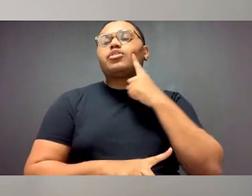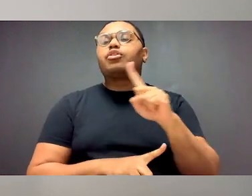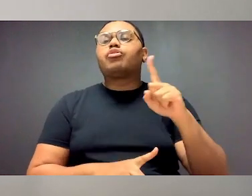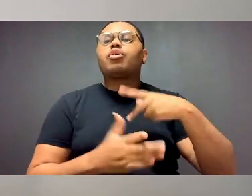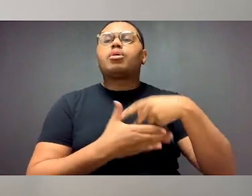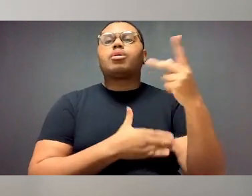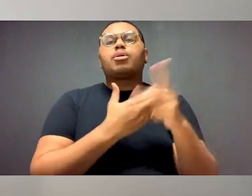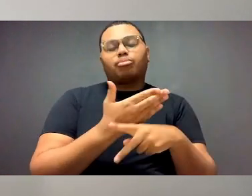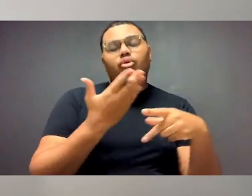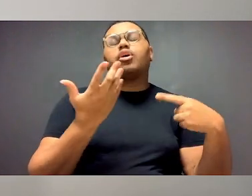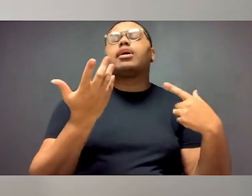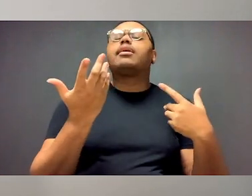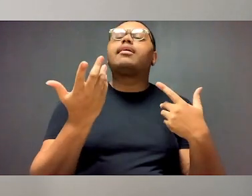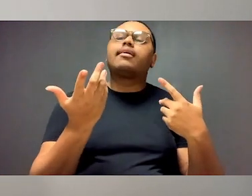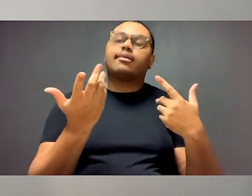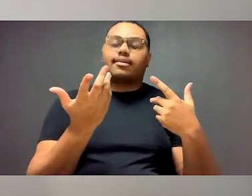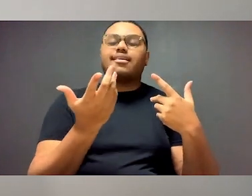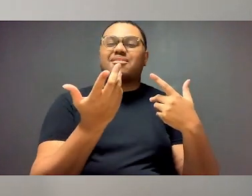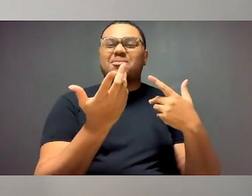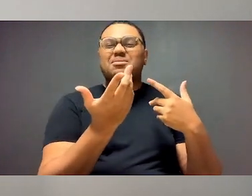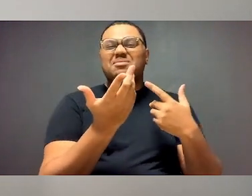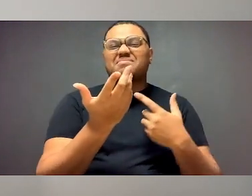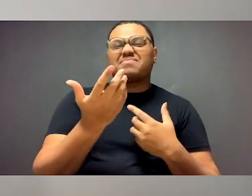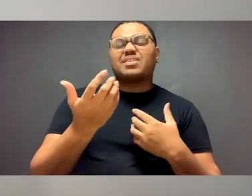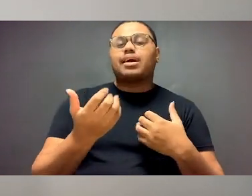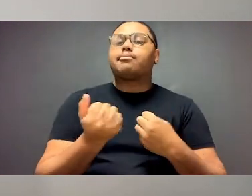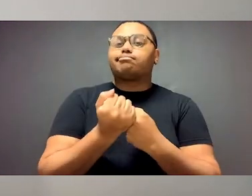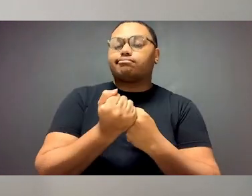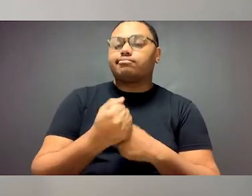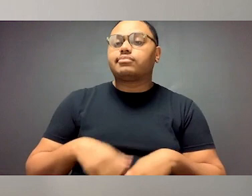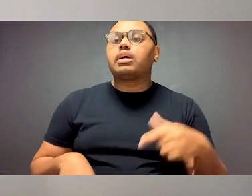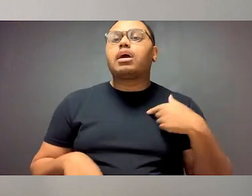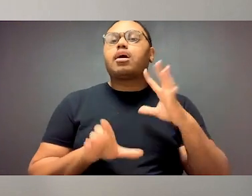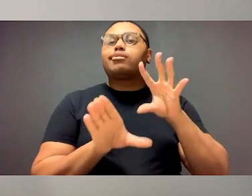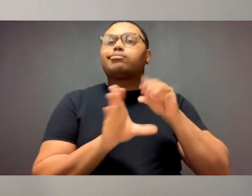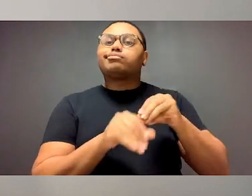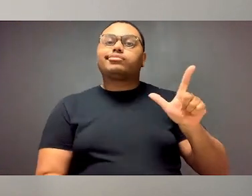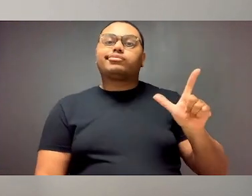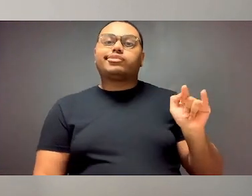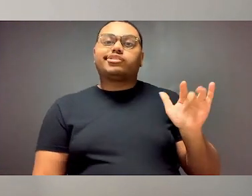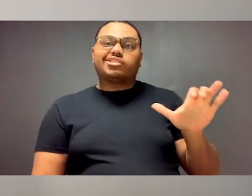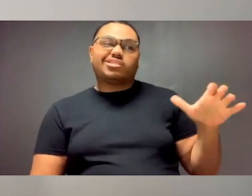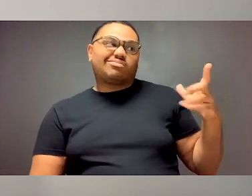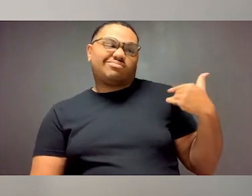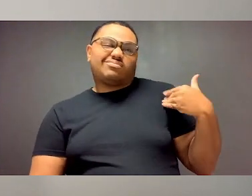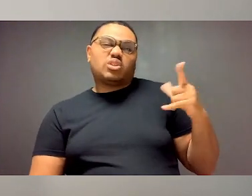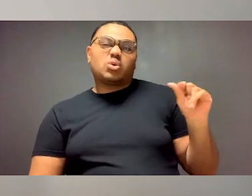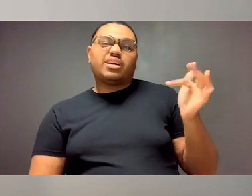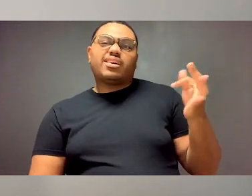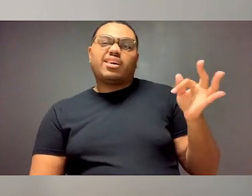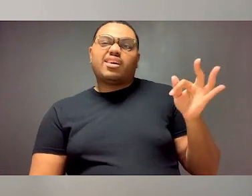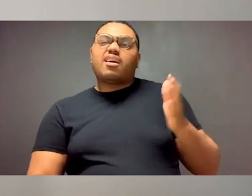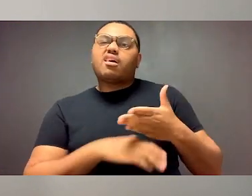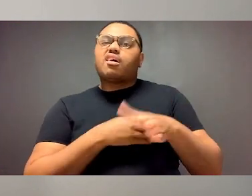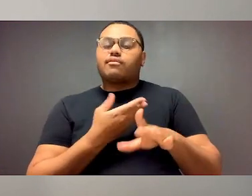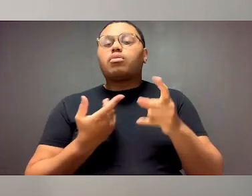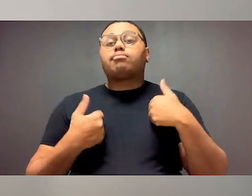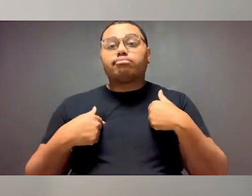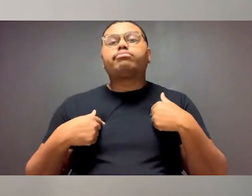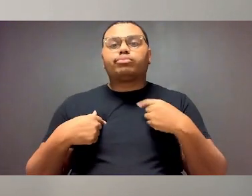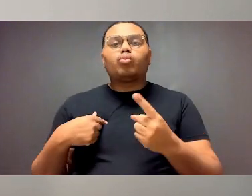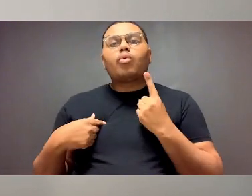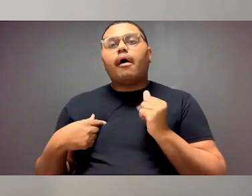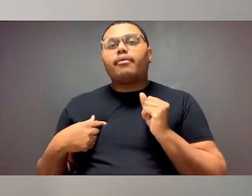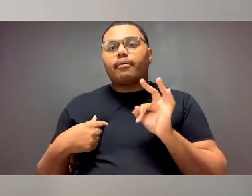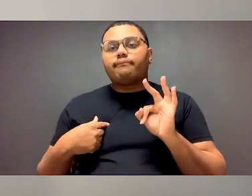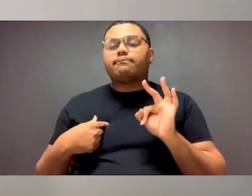Amelia. I joined the LTC in 2019 after having been one of the creative